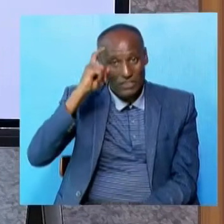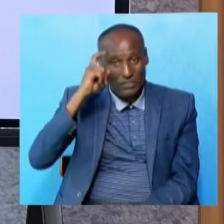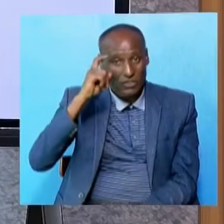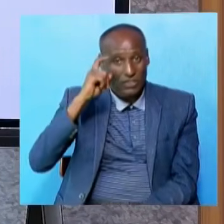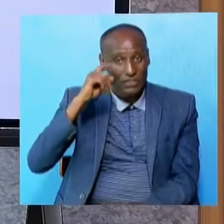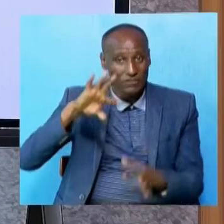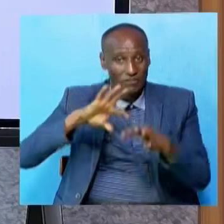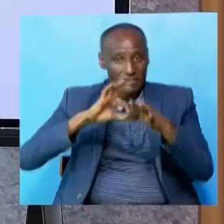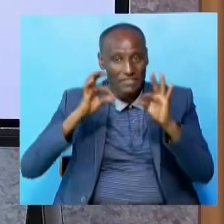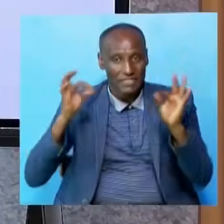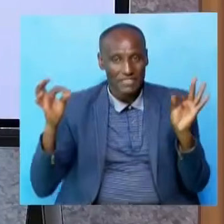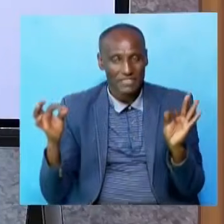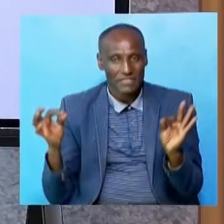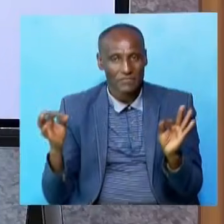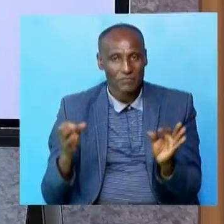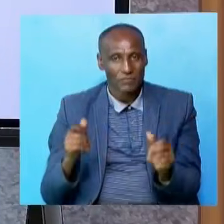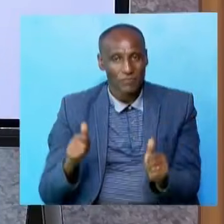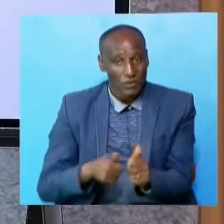sentences. Follow me.